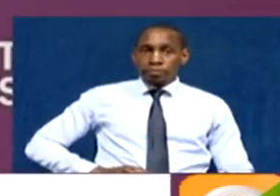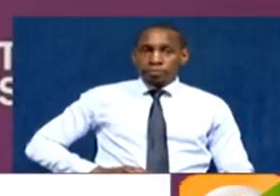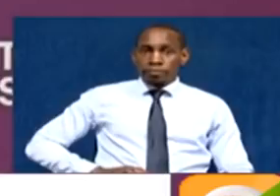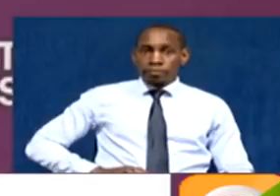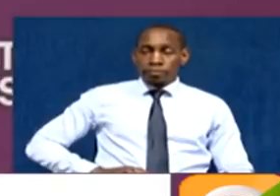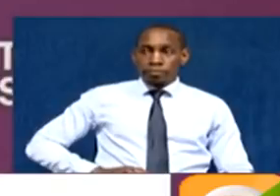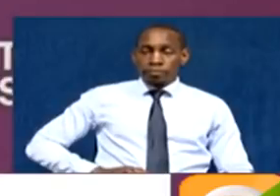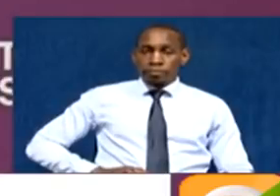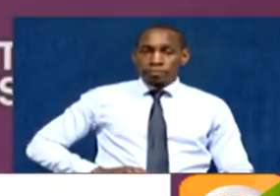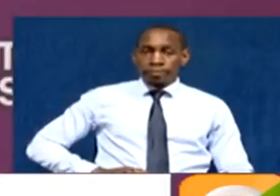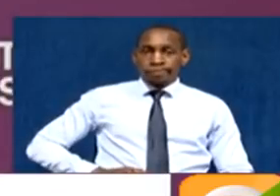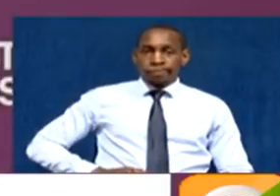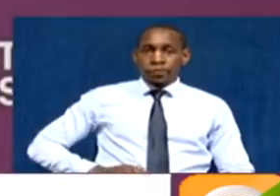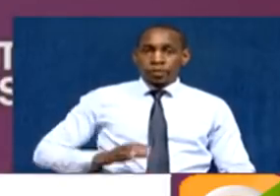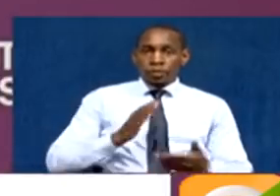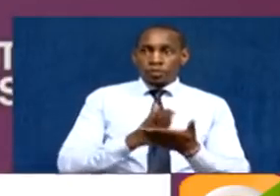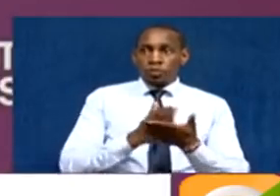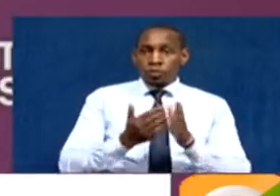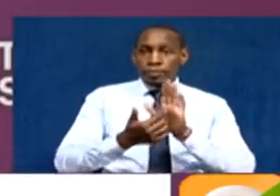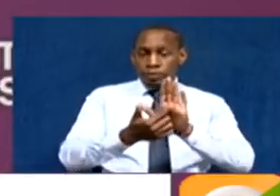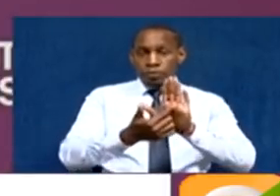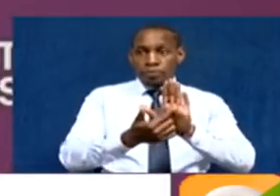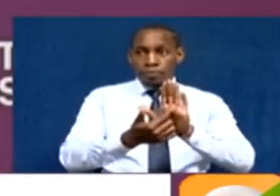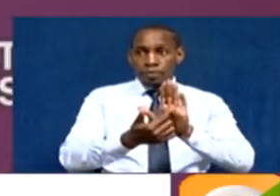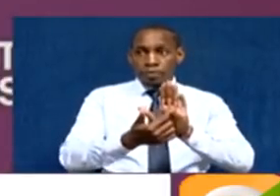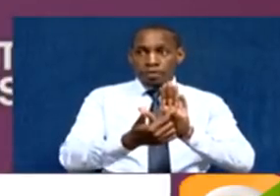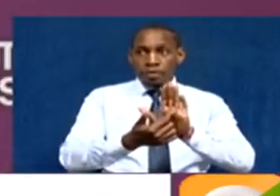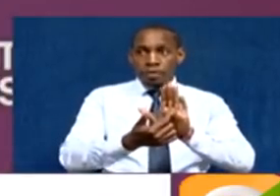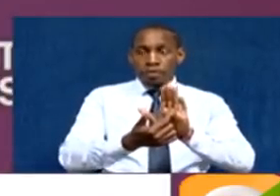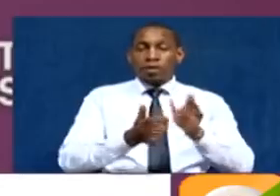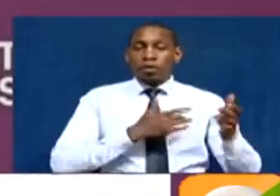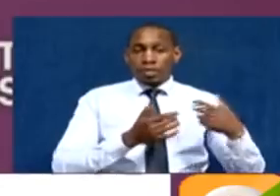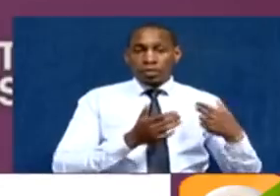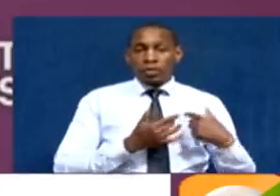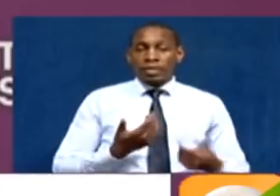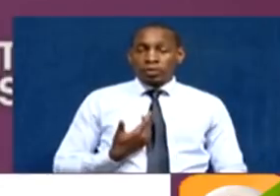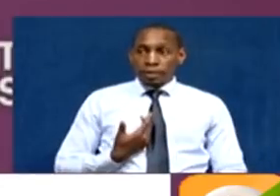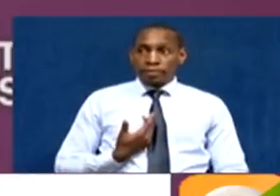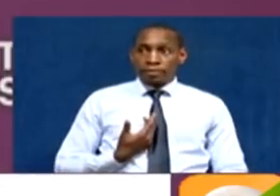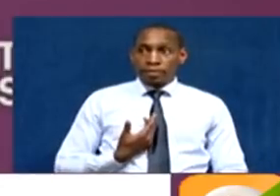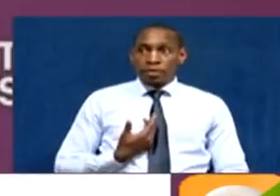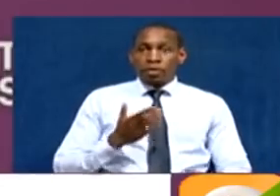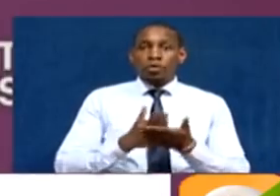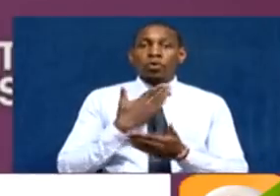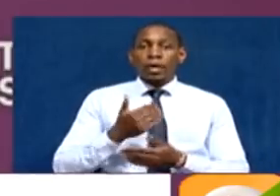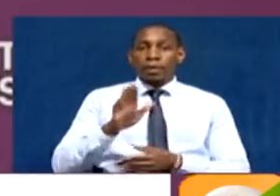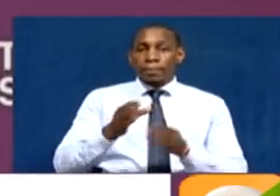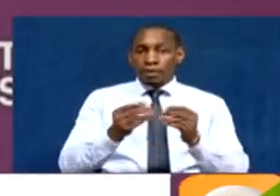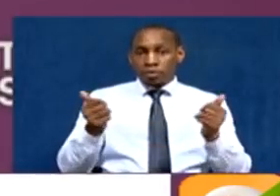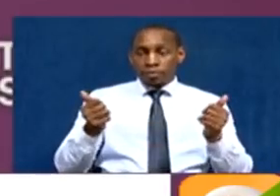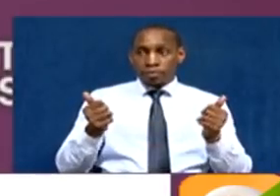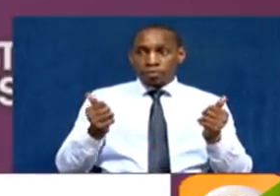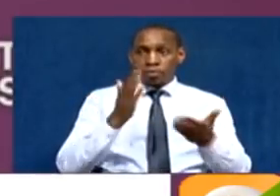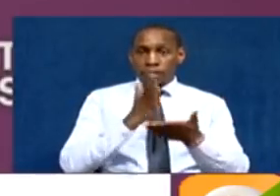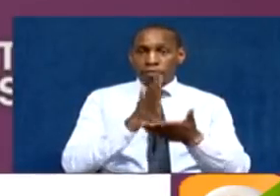have actually pointed out areas of our concern that we want them to address